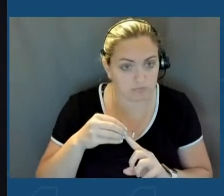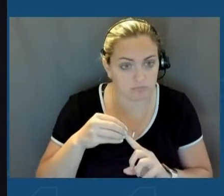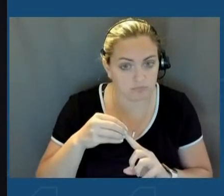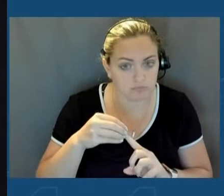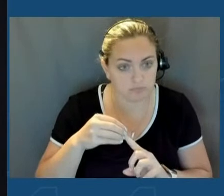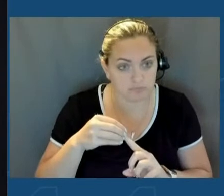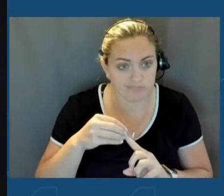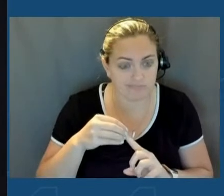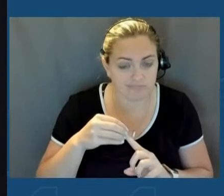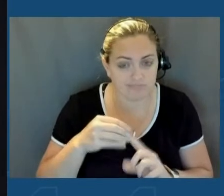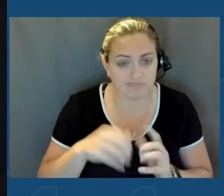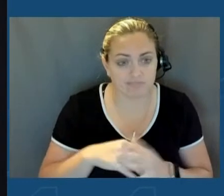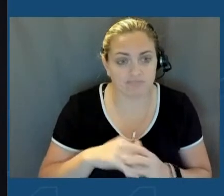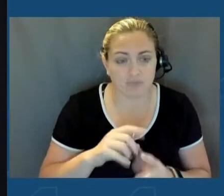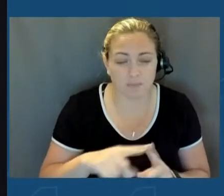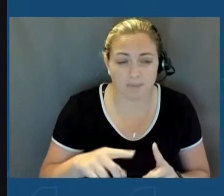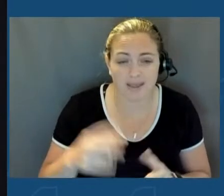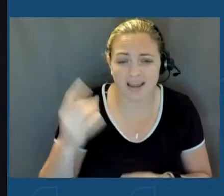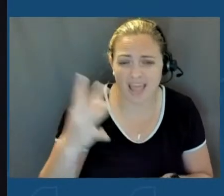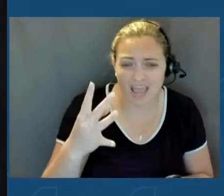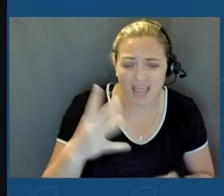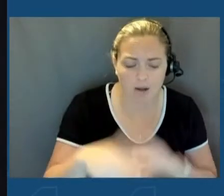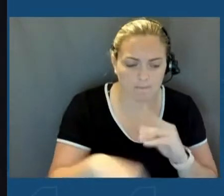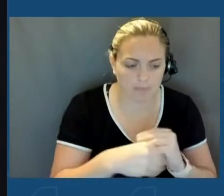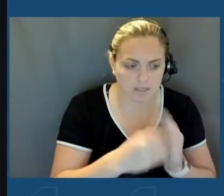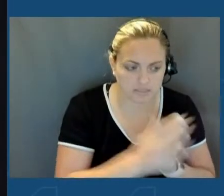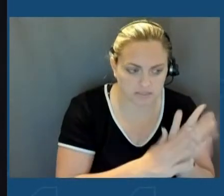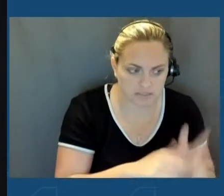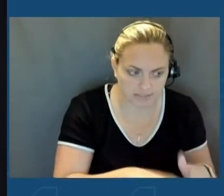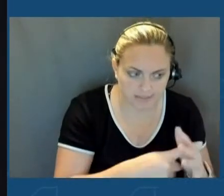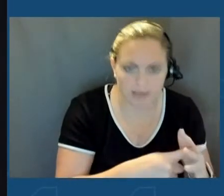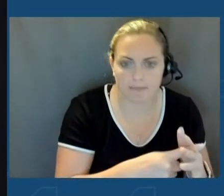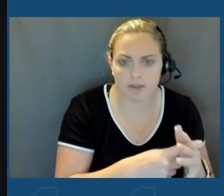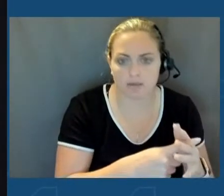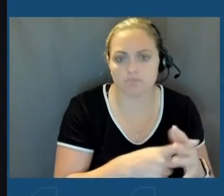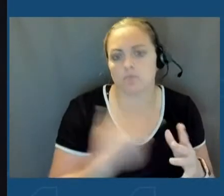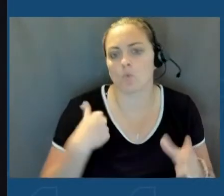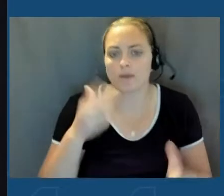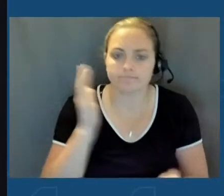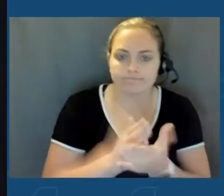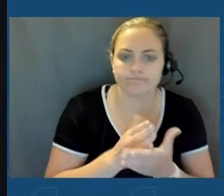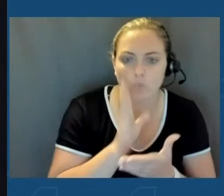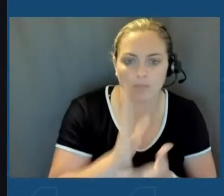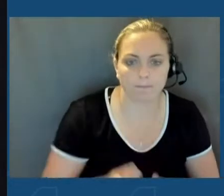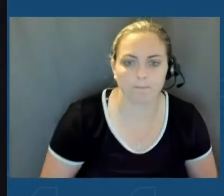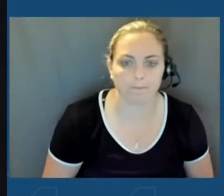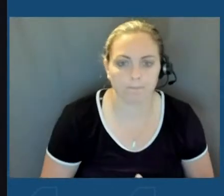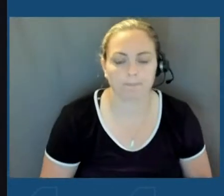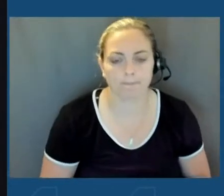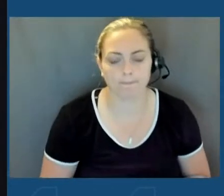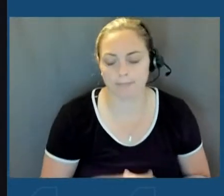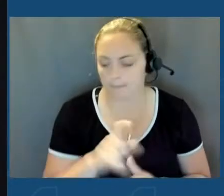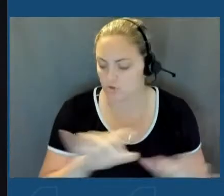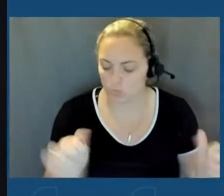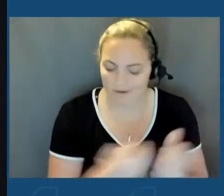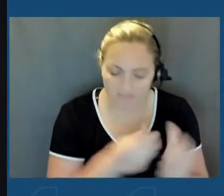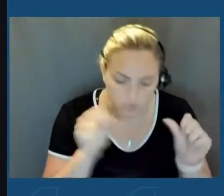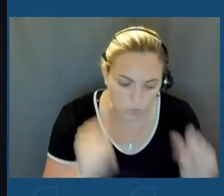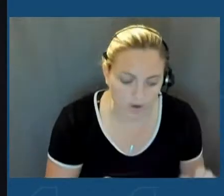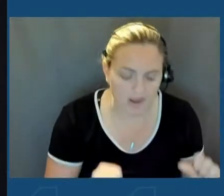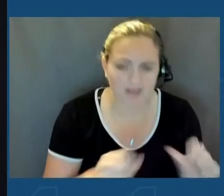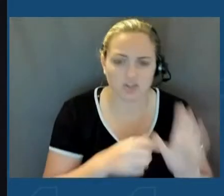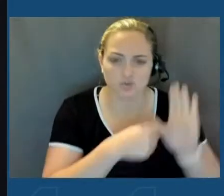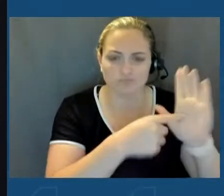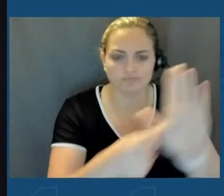hate, but hate plus incitement is where we step in. And we must do everything in our power to shine a spotlight on